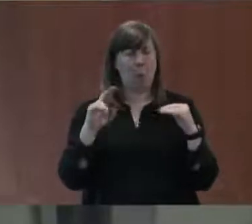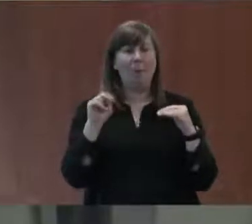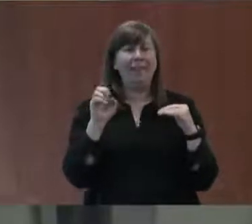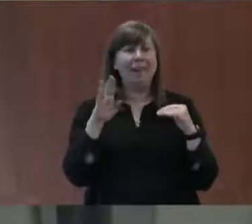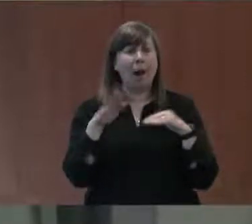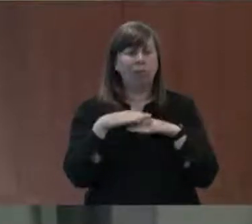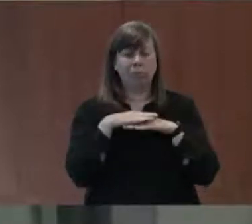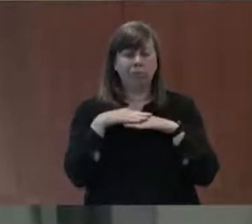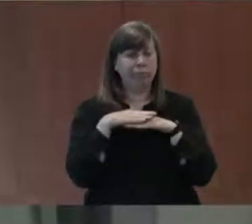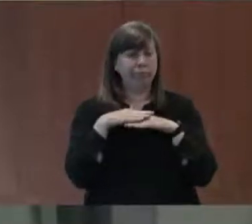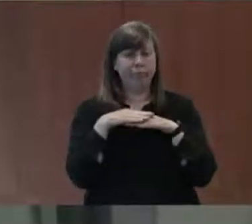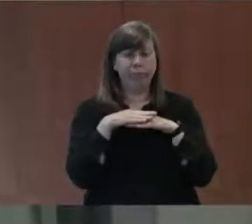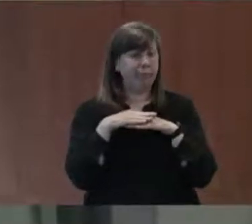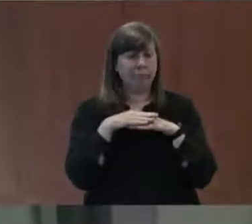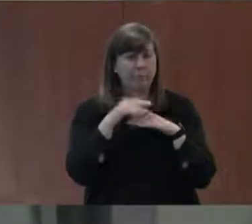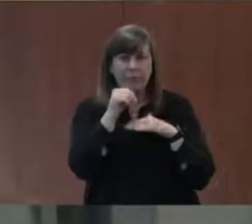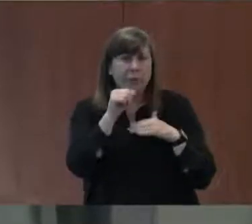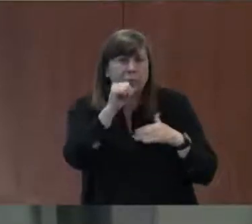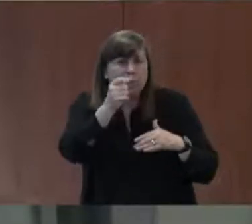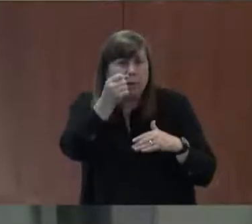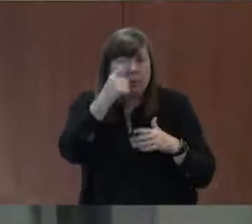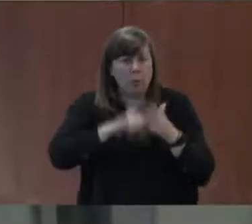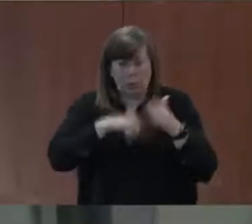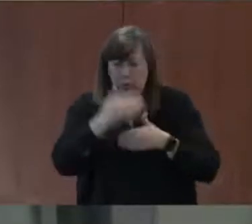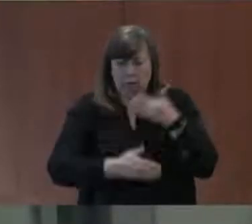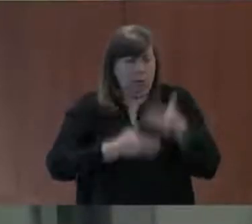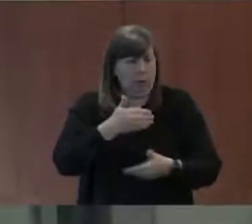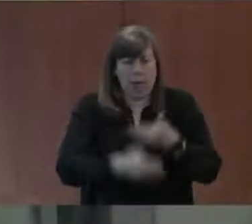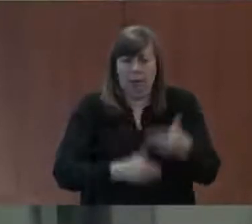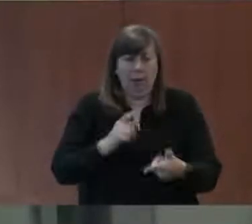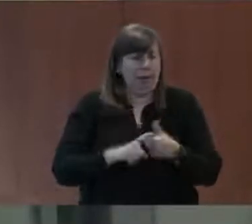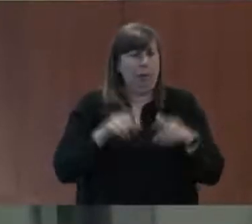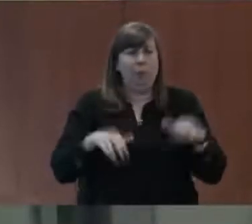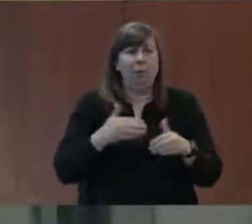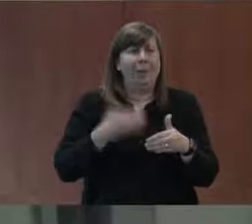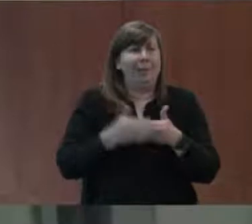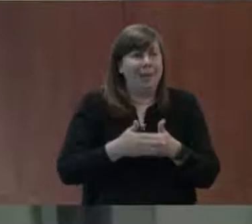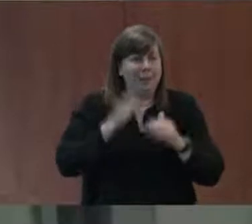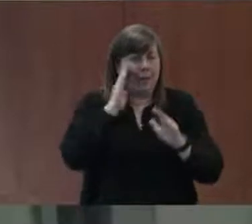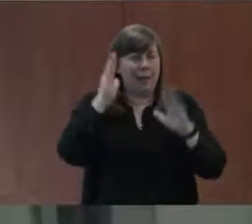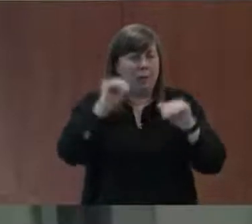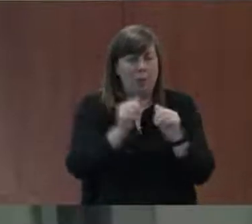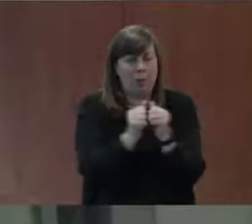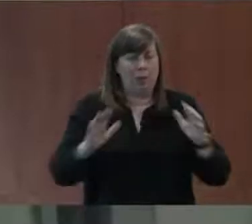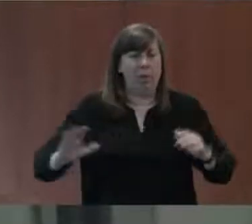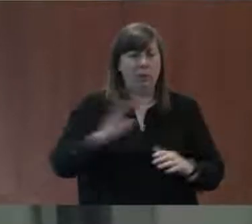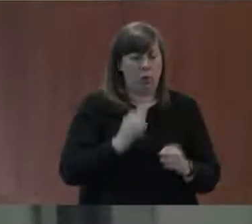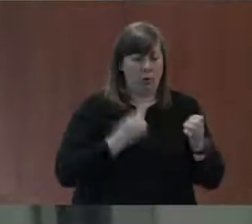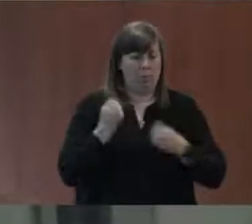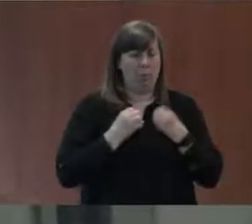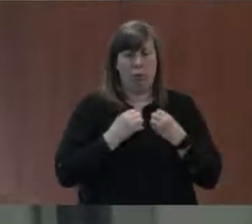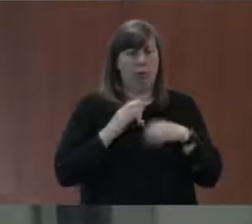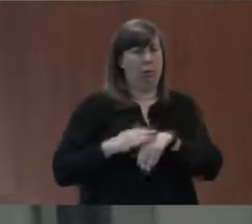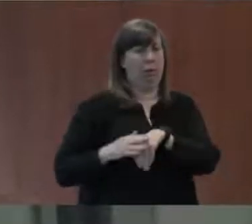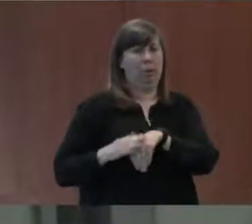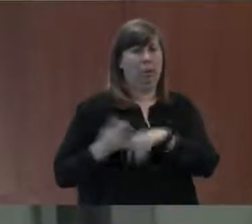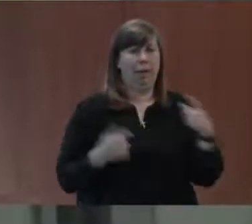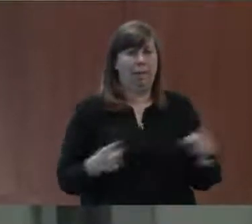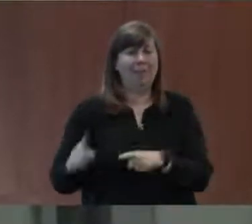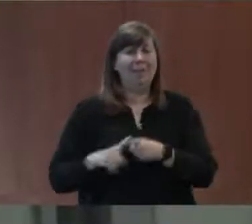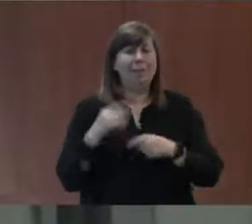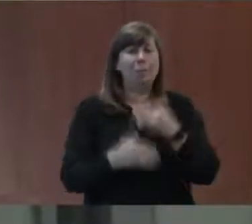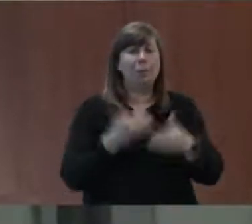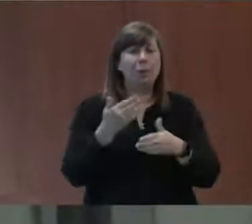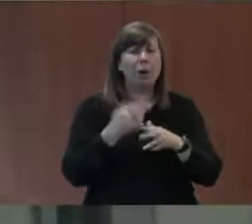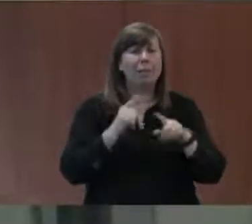current extreme behavior and mentally weary from the constant grind of it all that you perform the next set of expectations without your emotional alarms going off. This process